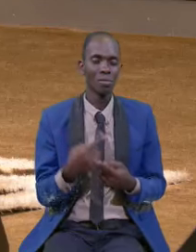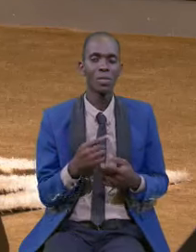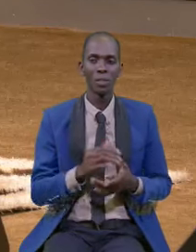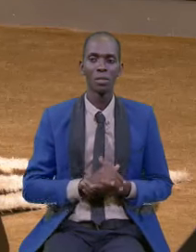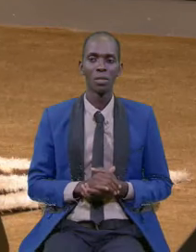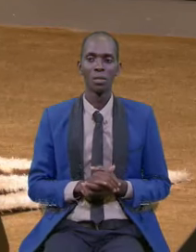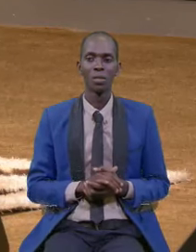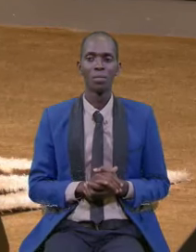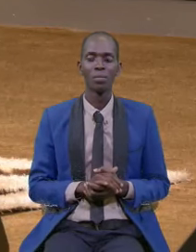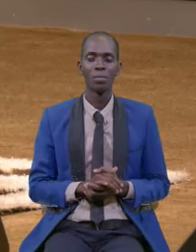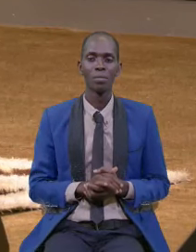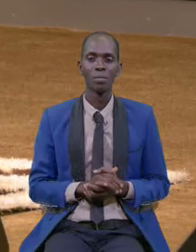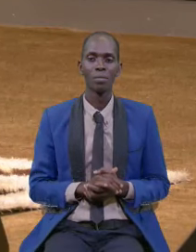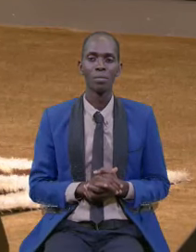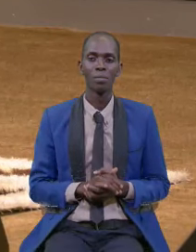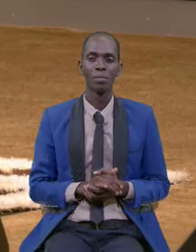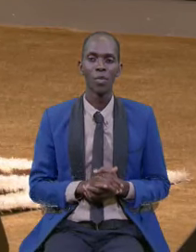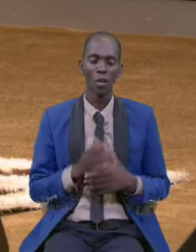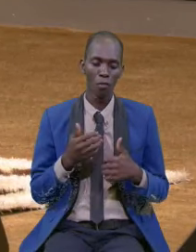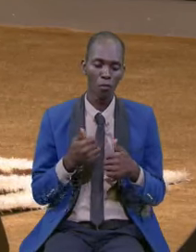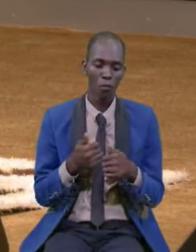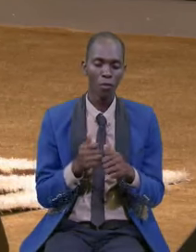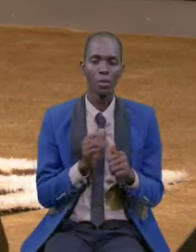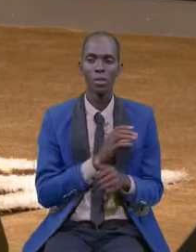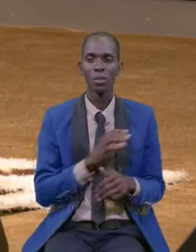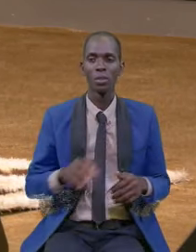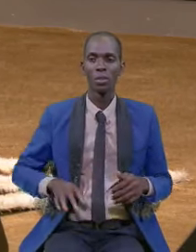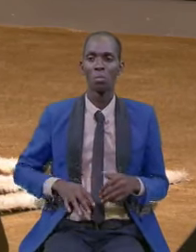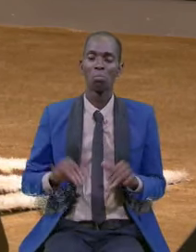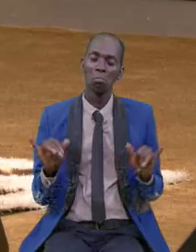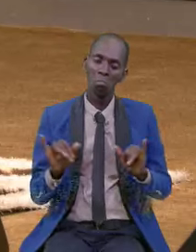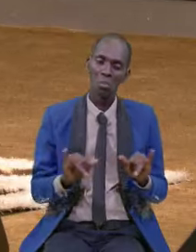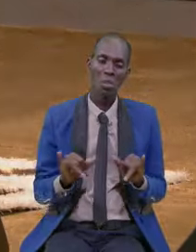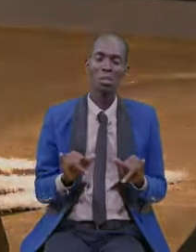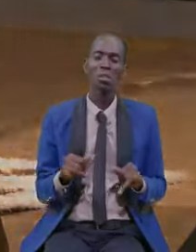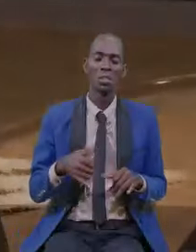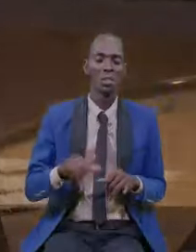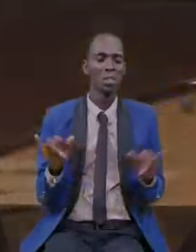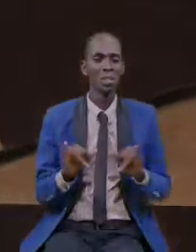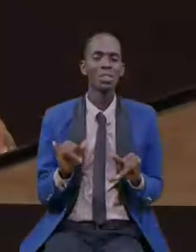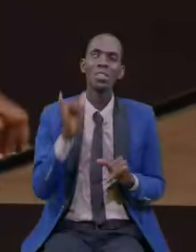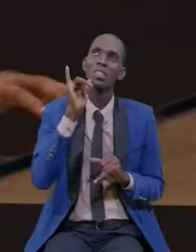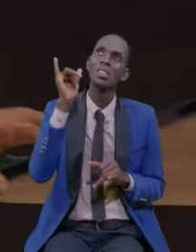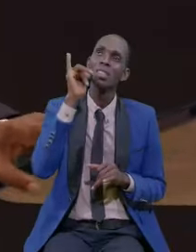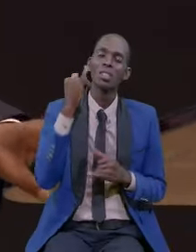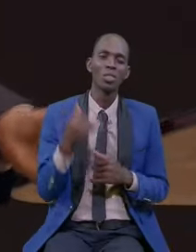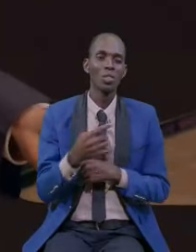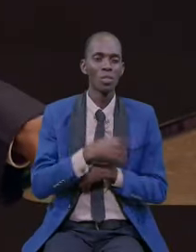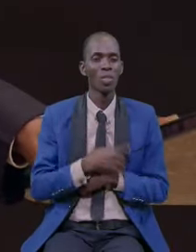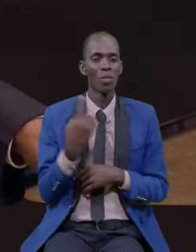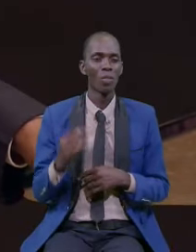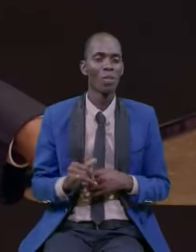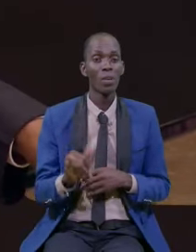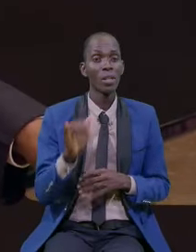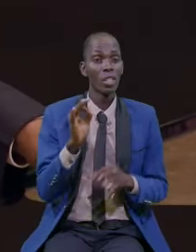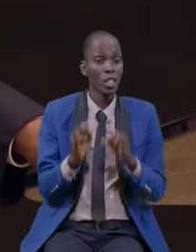occupied therein. Follow Christ, still the same, yesterday, today, and forever. If